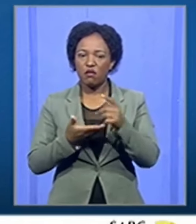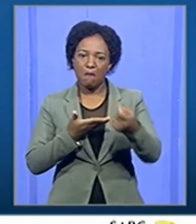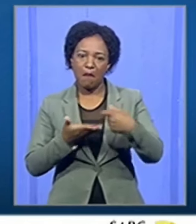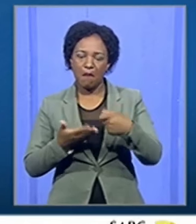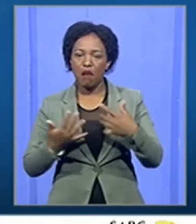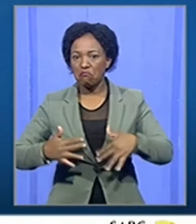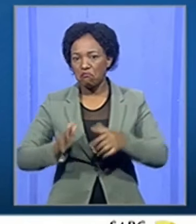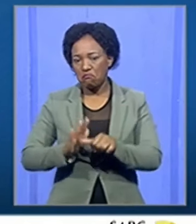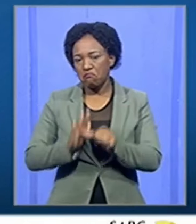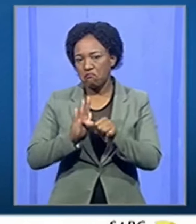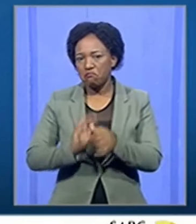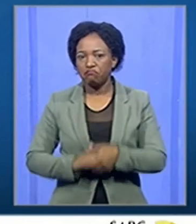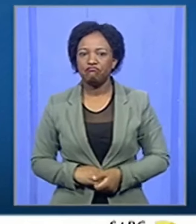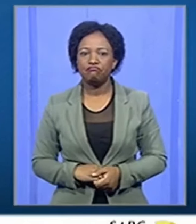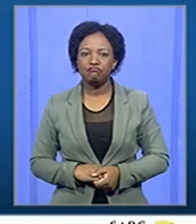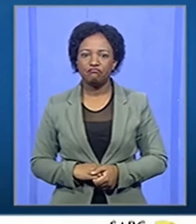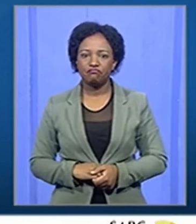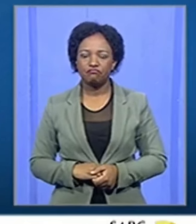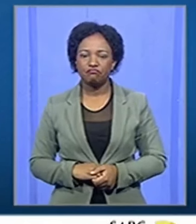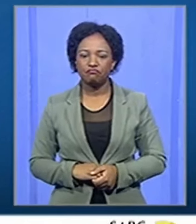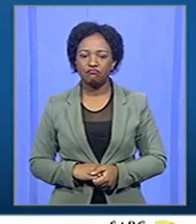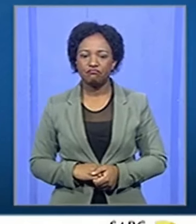maikutlo a lena.